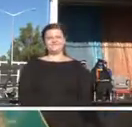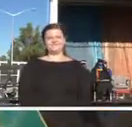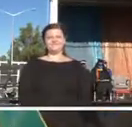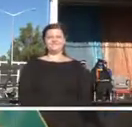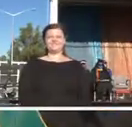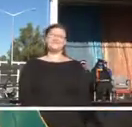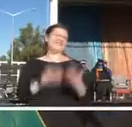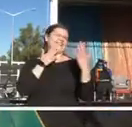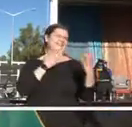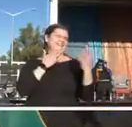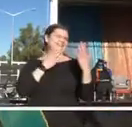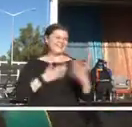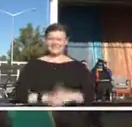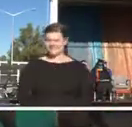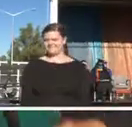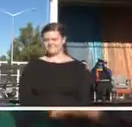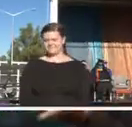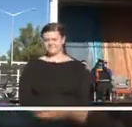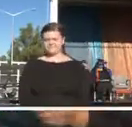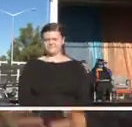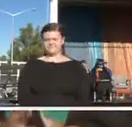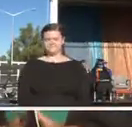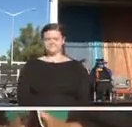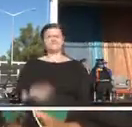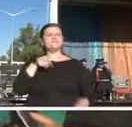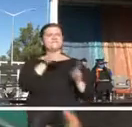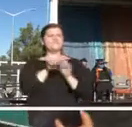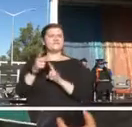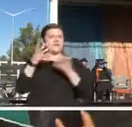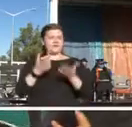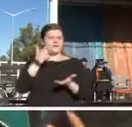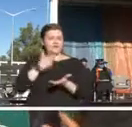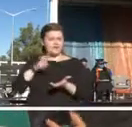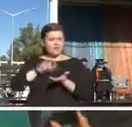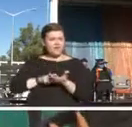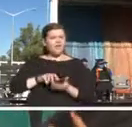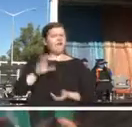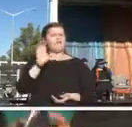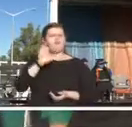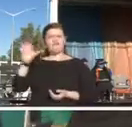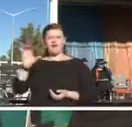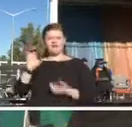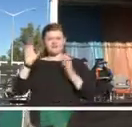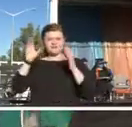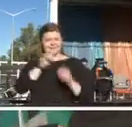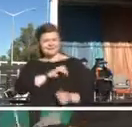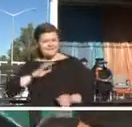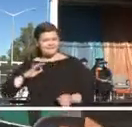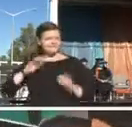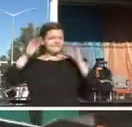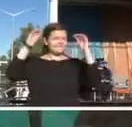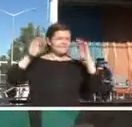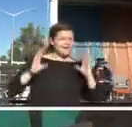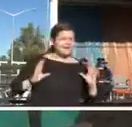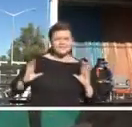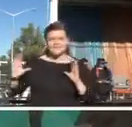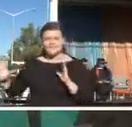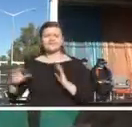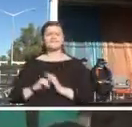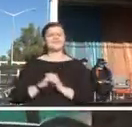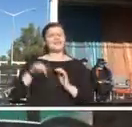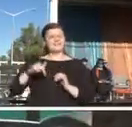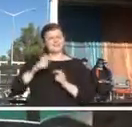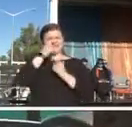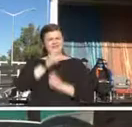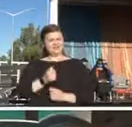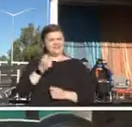Thank you. I also want to acknowledge Clark College faculty and staff. It has been an interesting 18